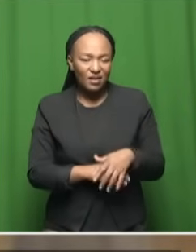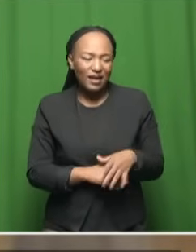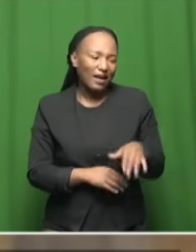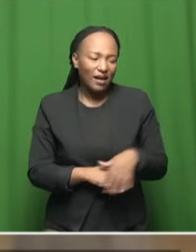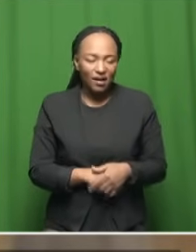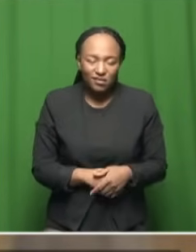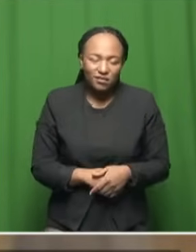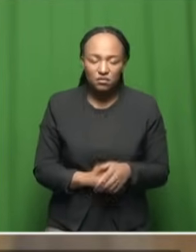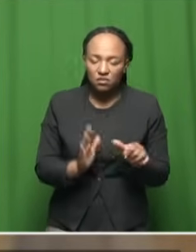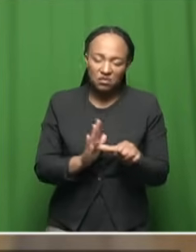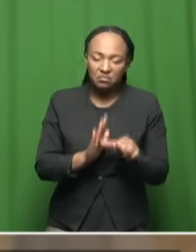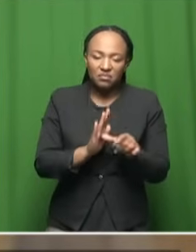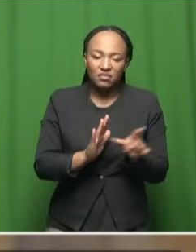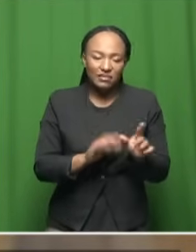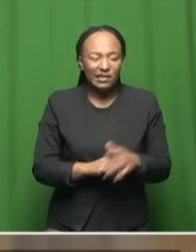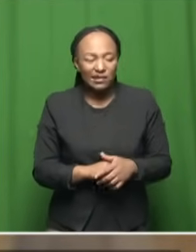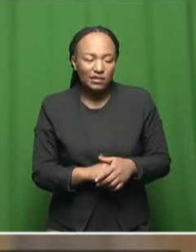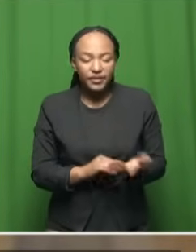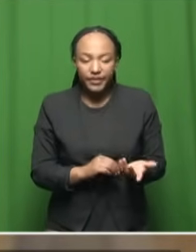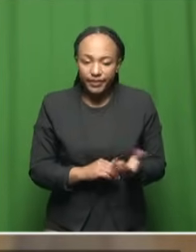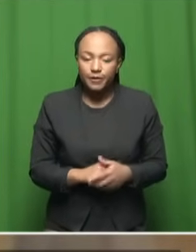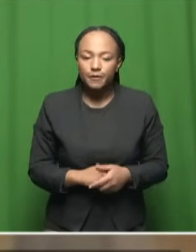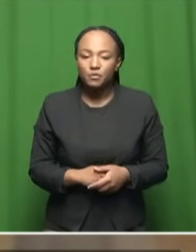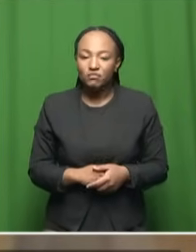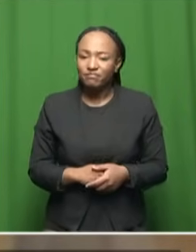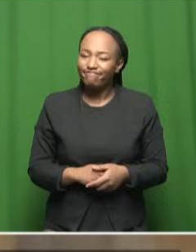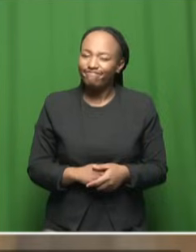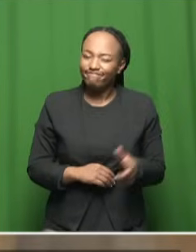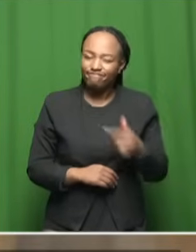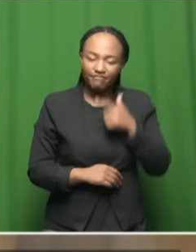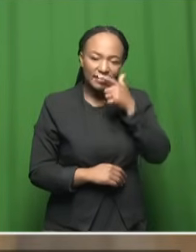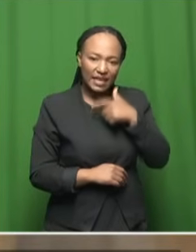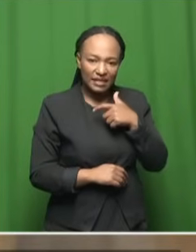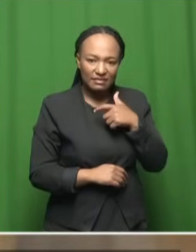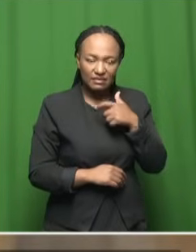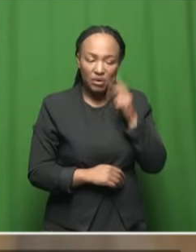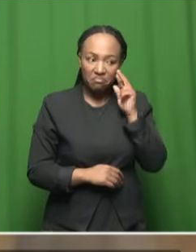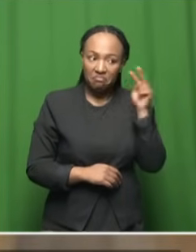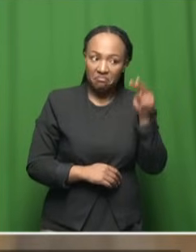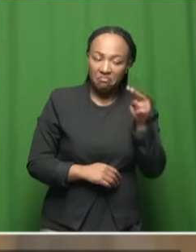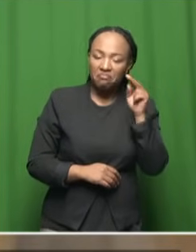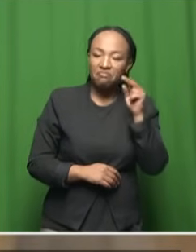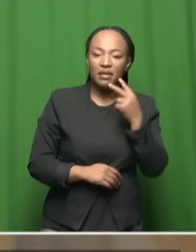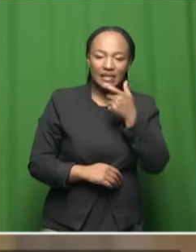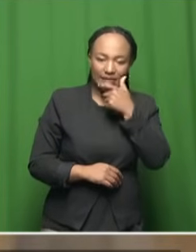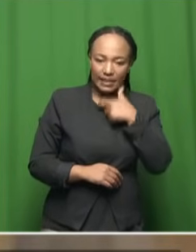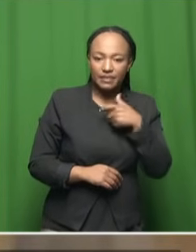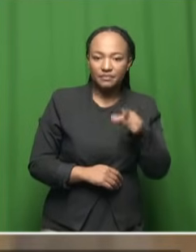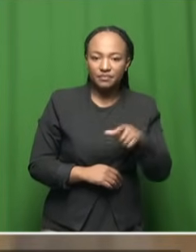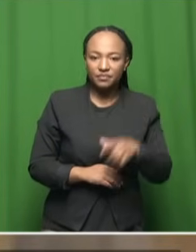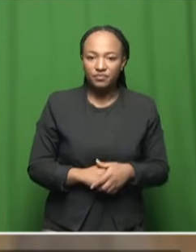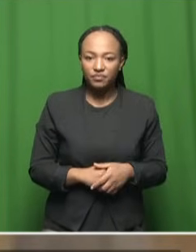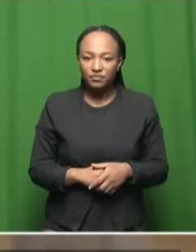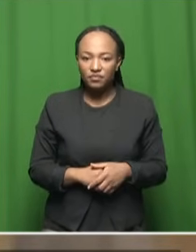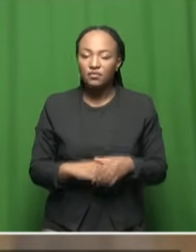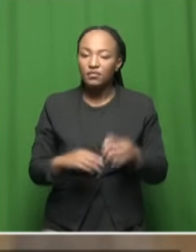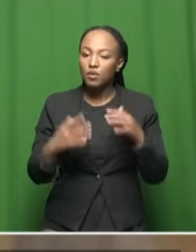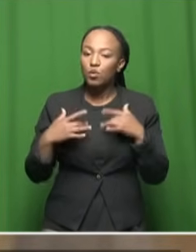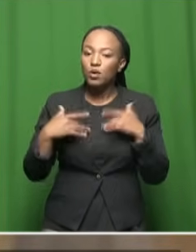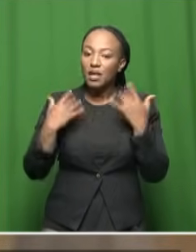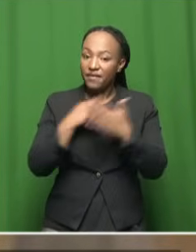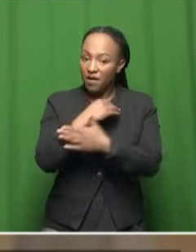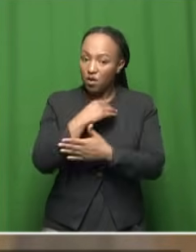really matter, which is quite sad, in my opinion, because we're going to live in this country. Once